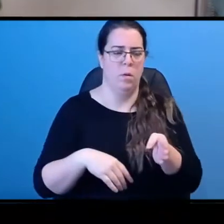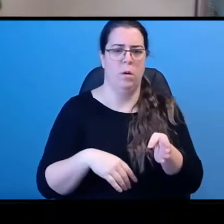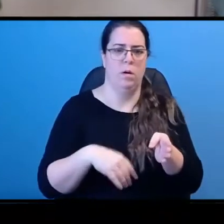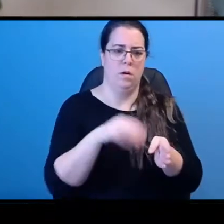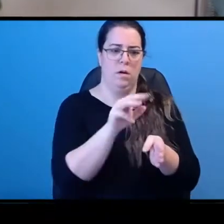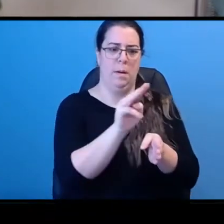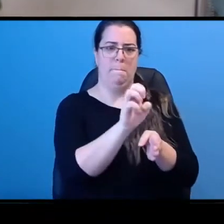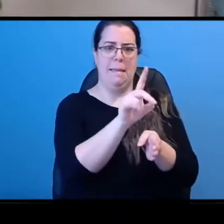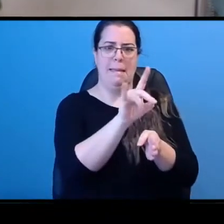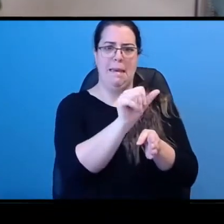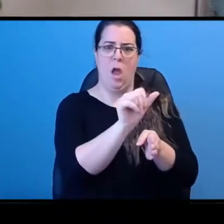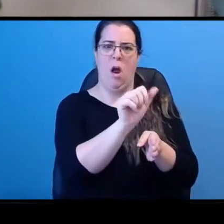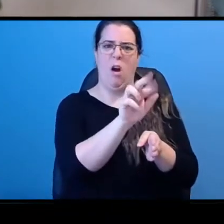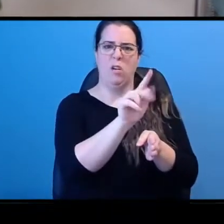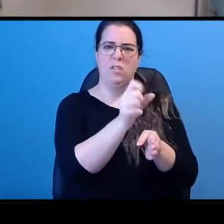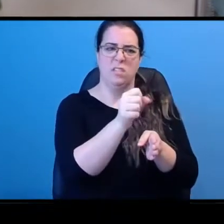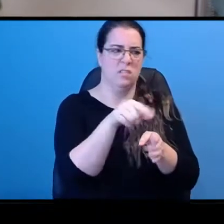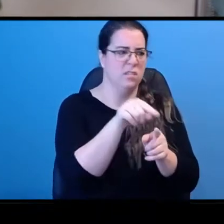questions are really helpful